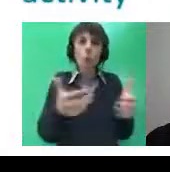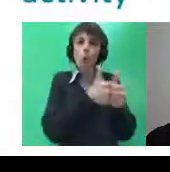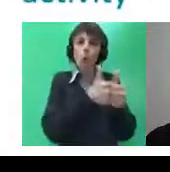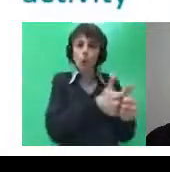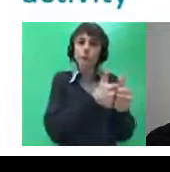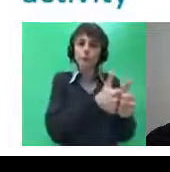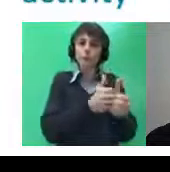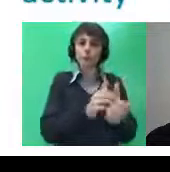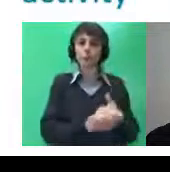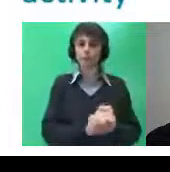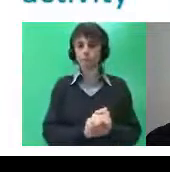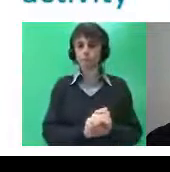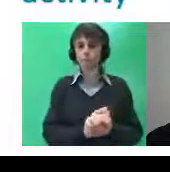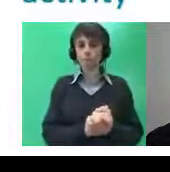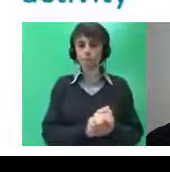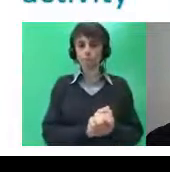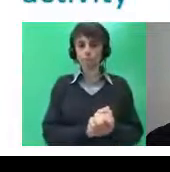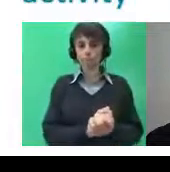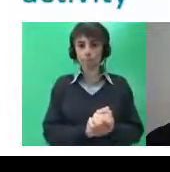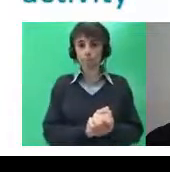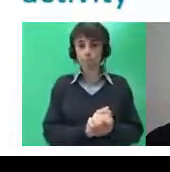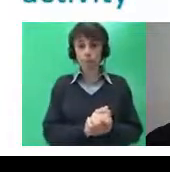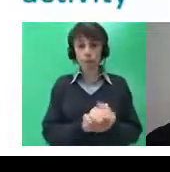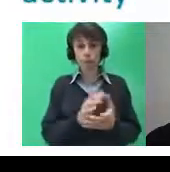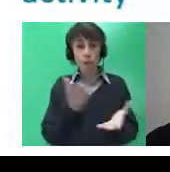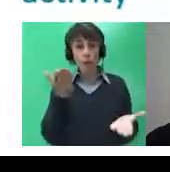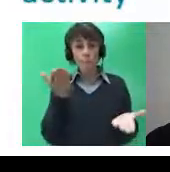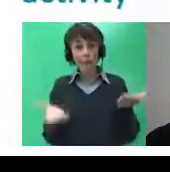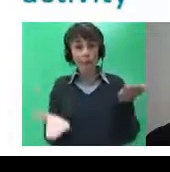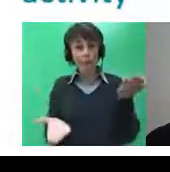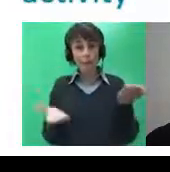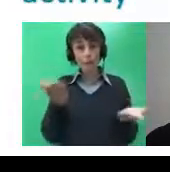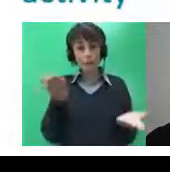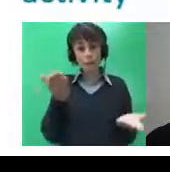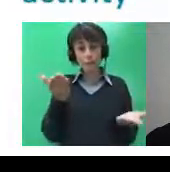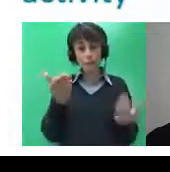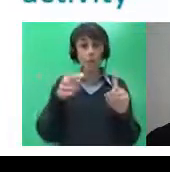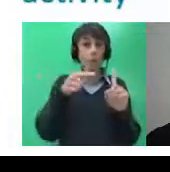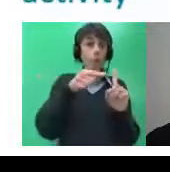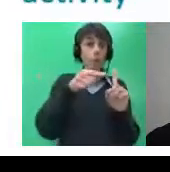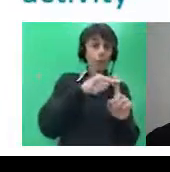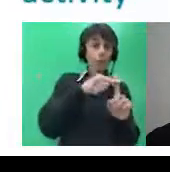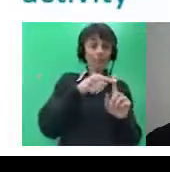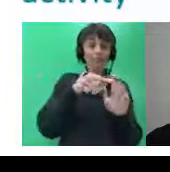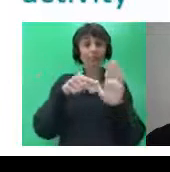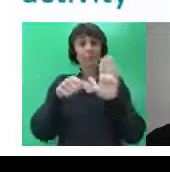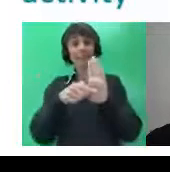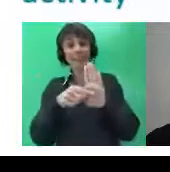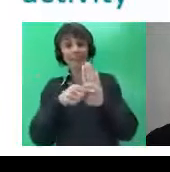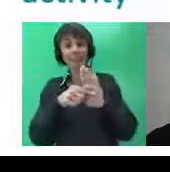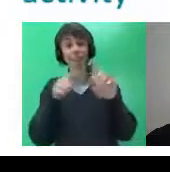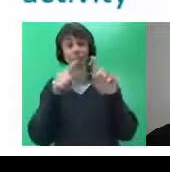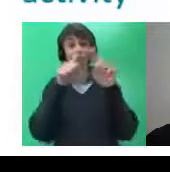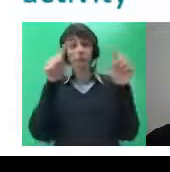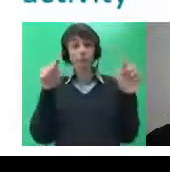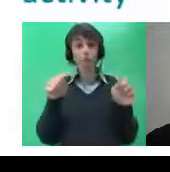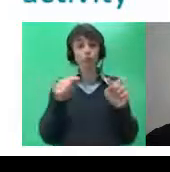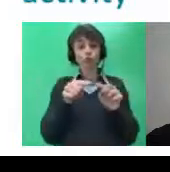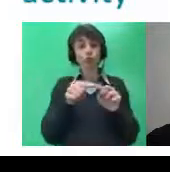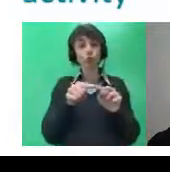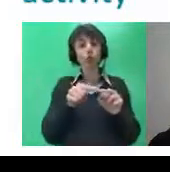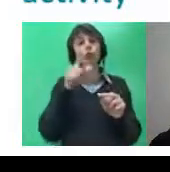audience. We also tried to find a balance between positive and negative imagery, because that can have the ability to motivate